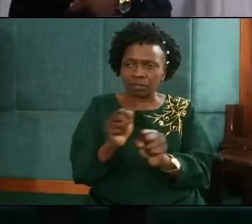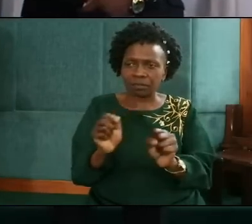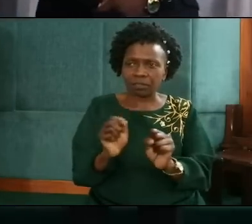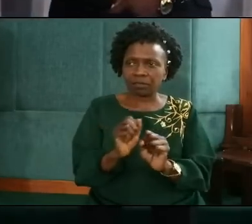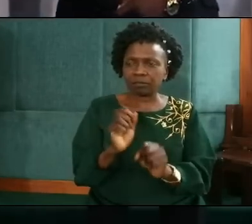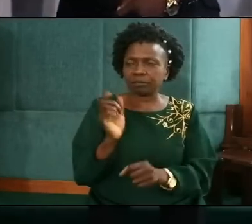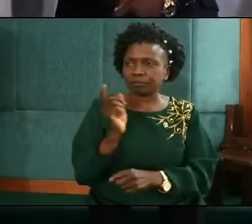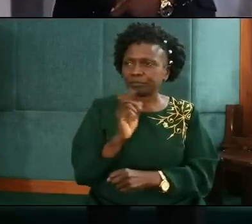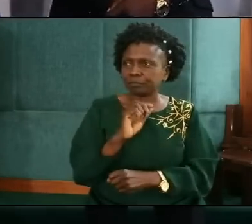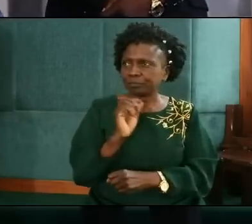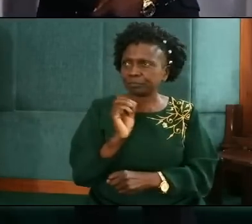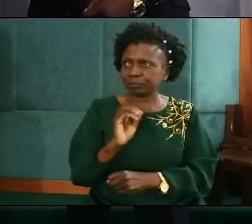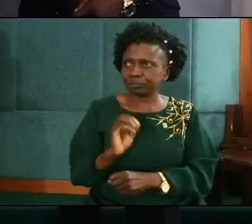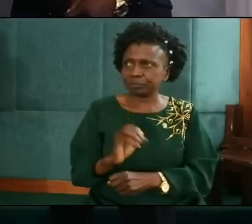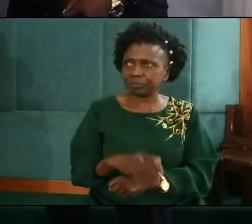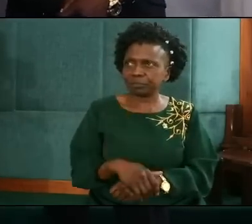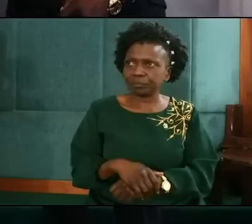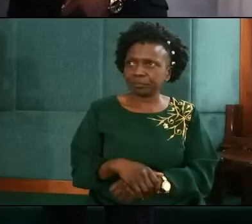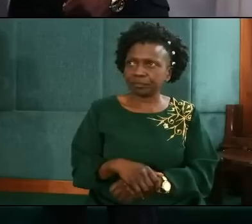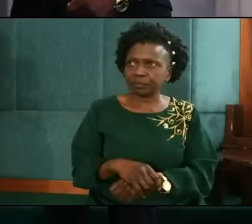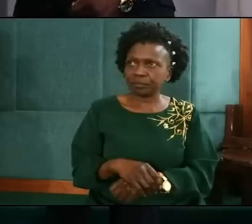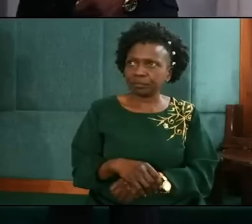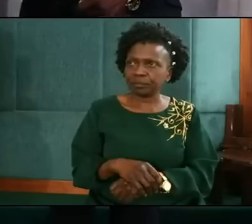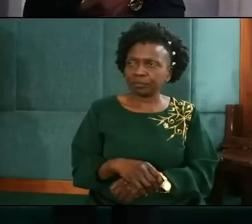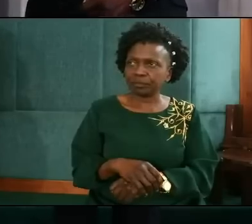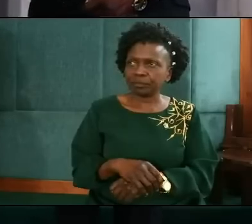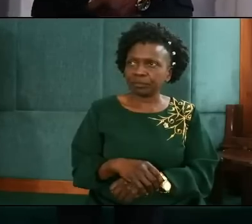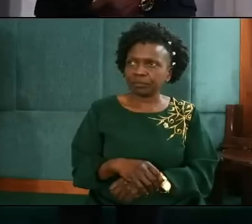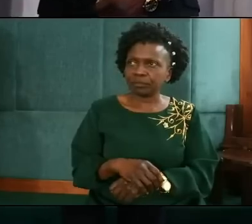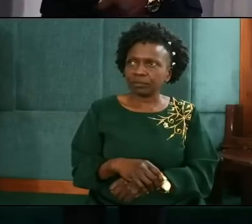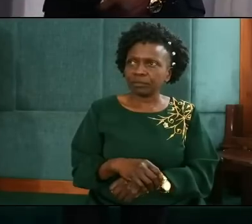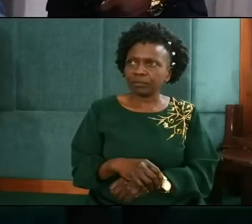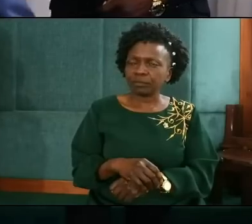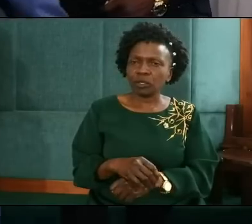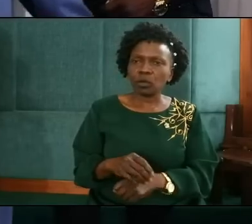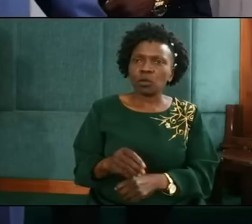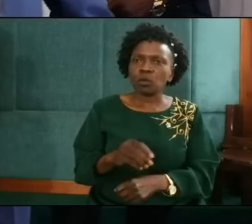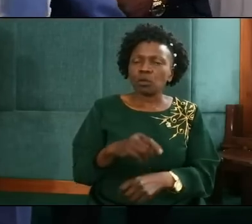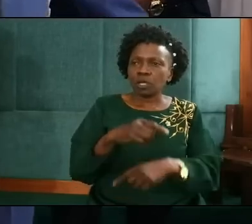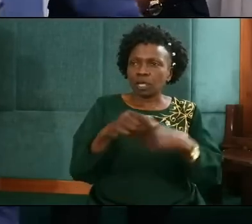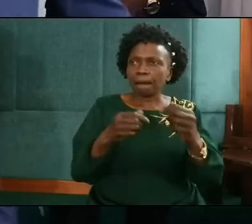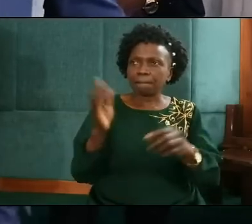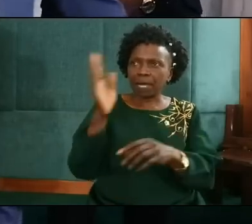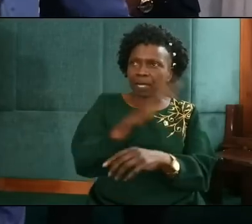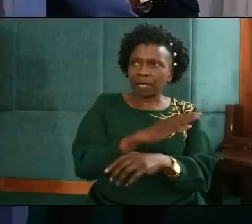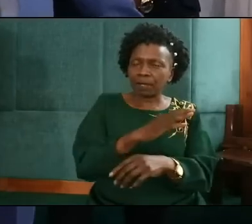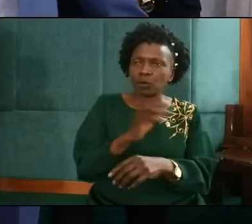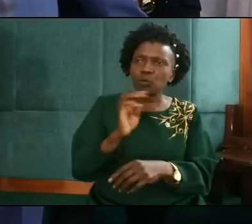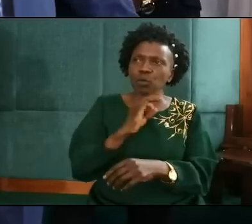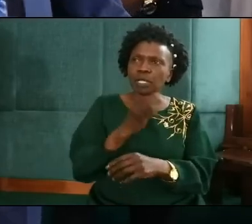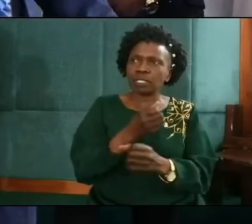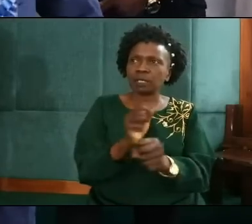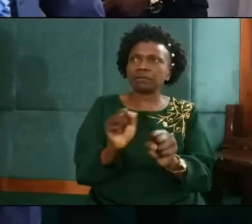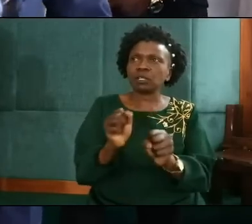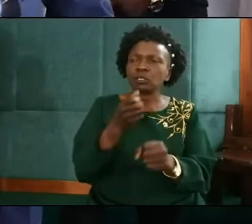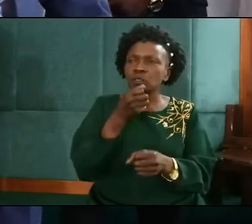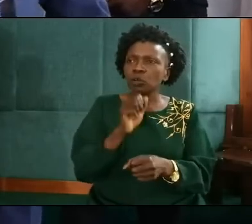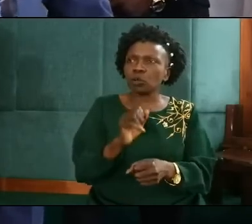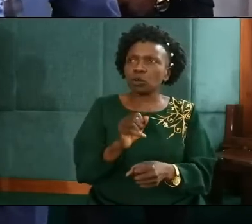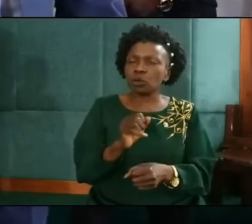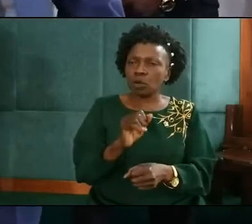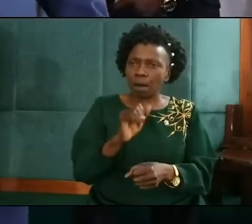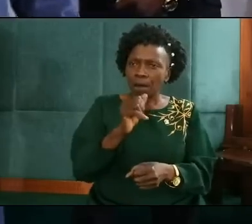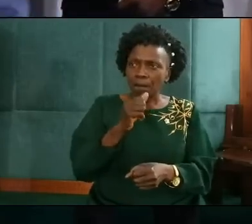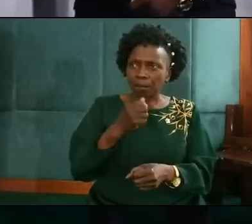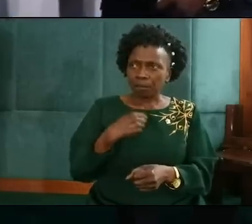No rain or fall. Noah is a liar. We come back out. And we are saved. So I am